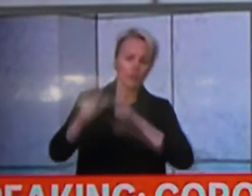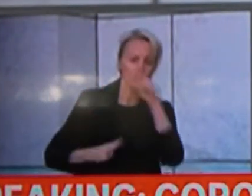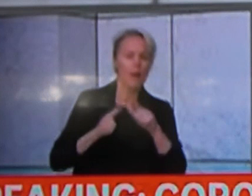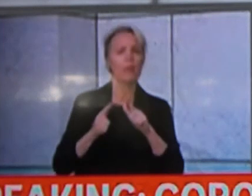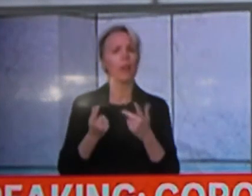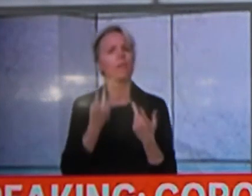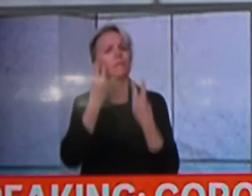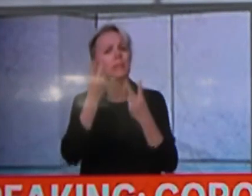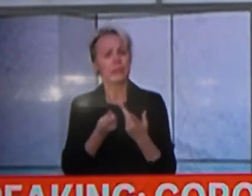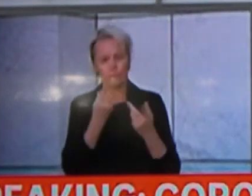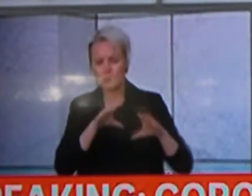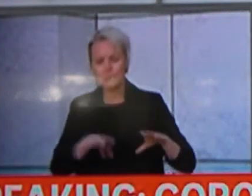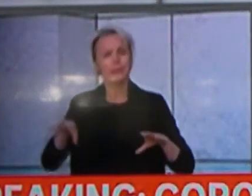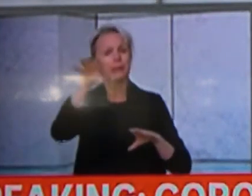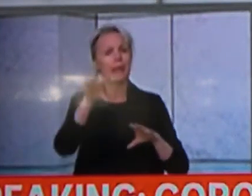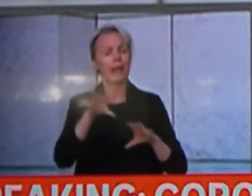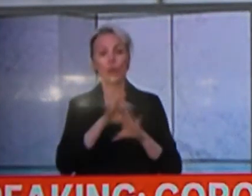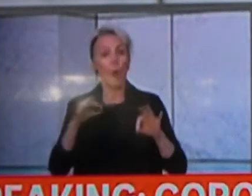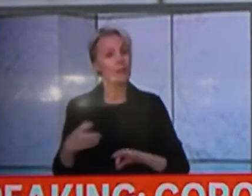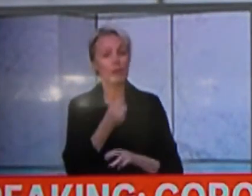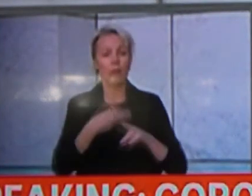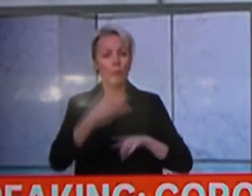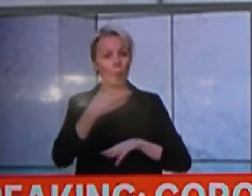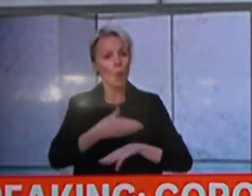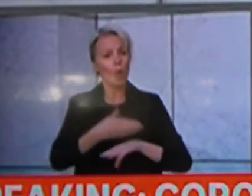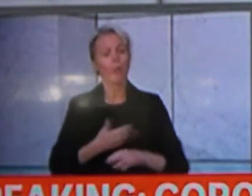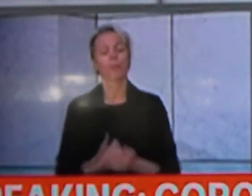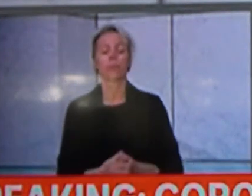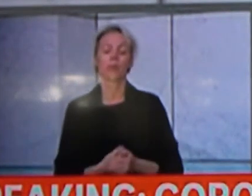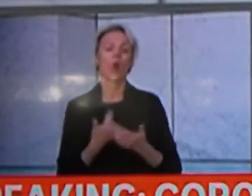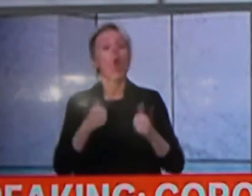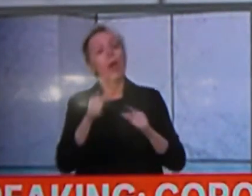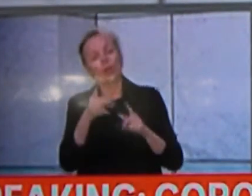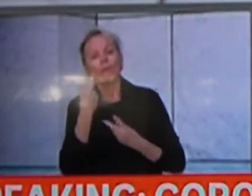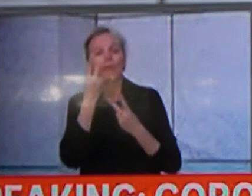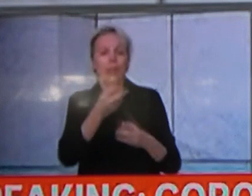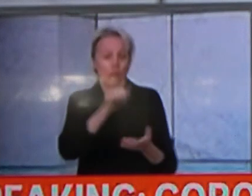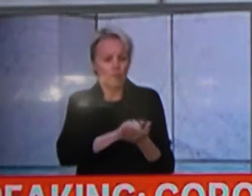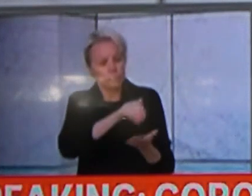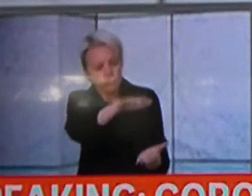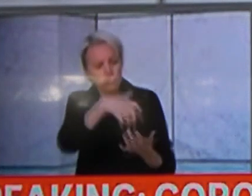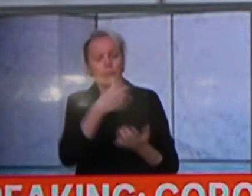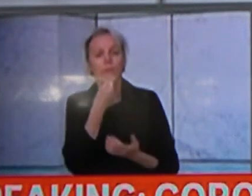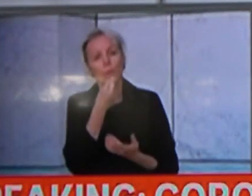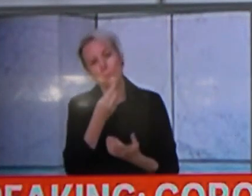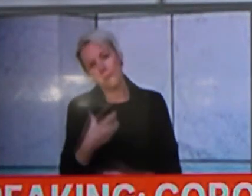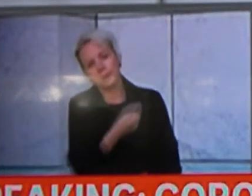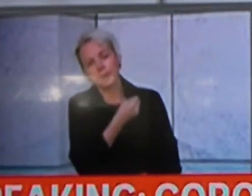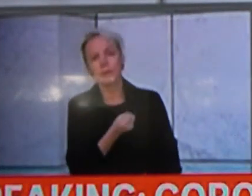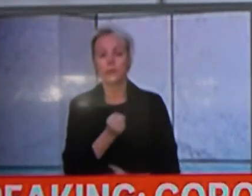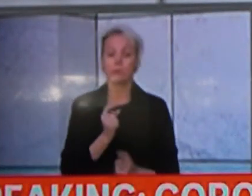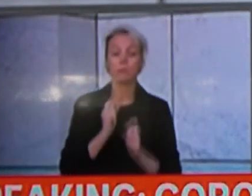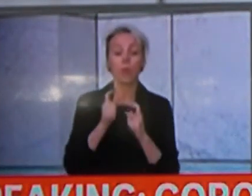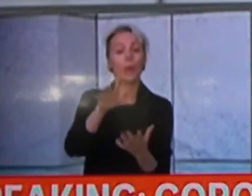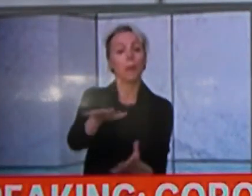be normally part of your daily life. So going to the shops is something you have to do. Getting to work is something that you have to